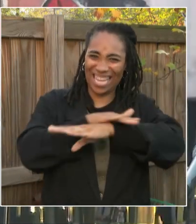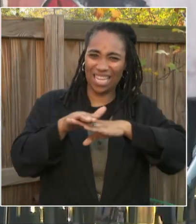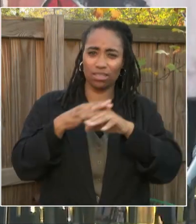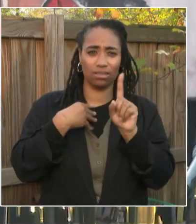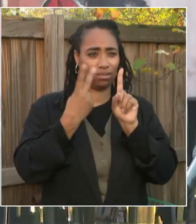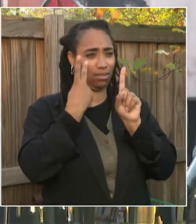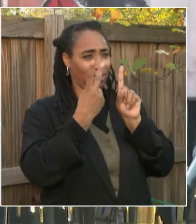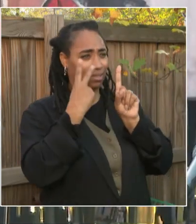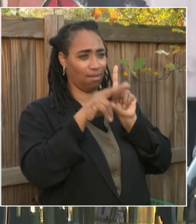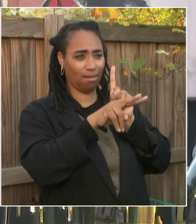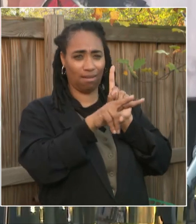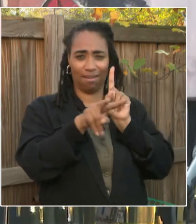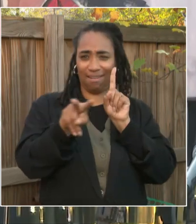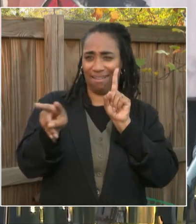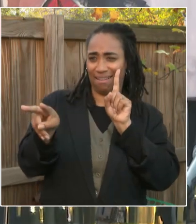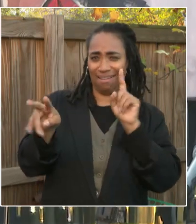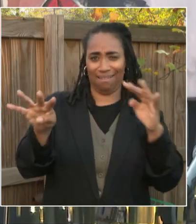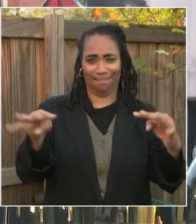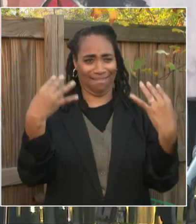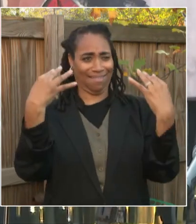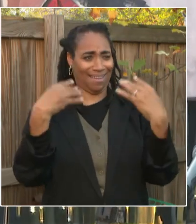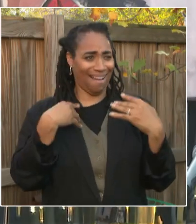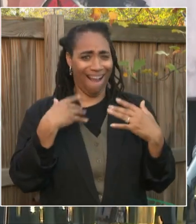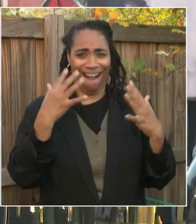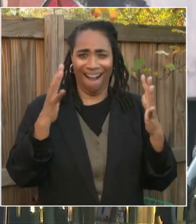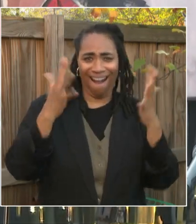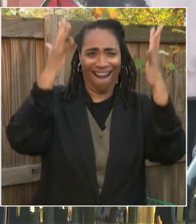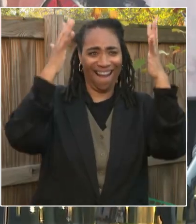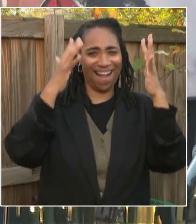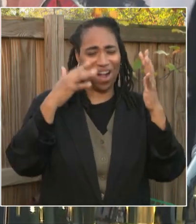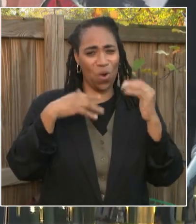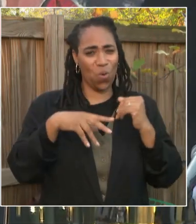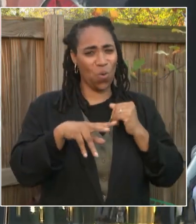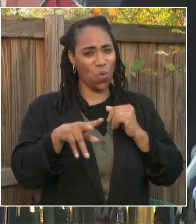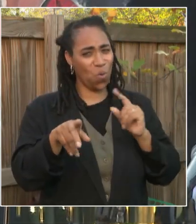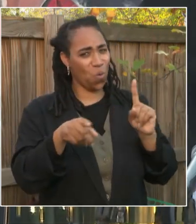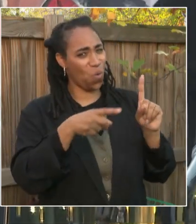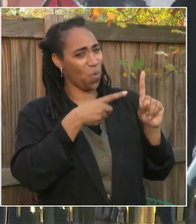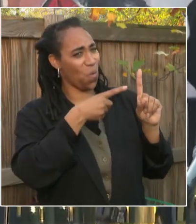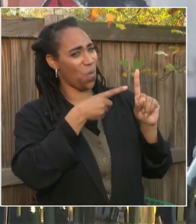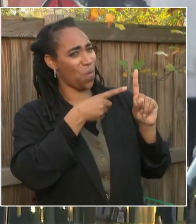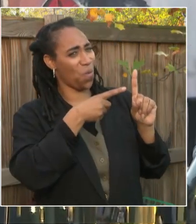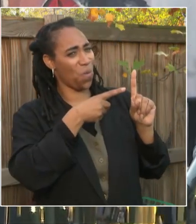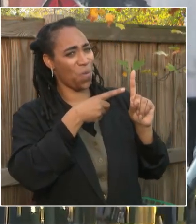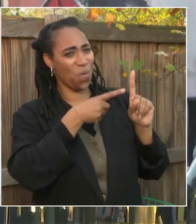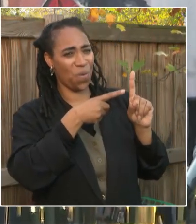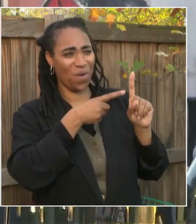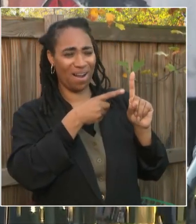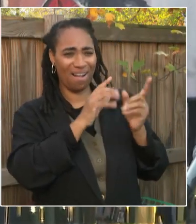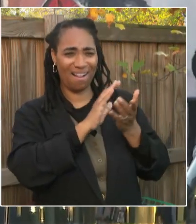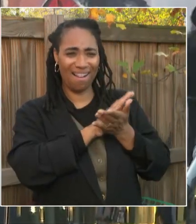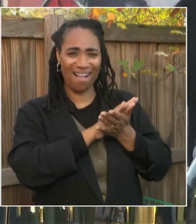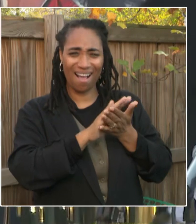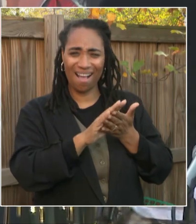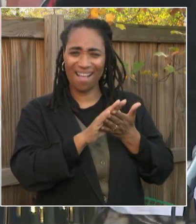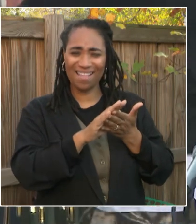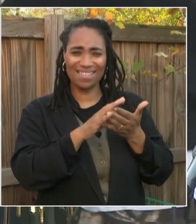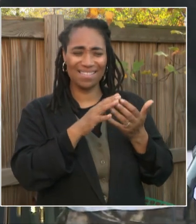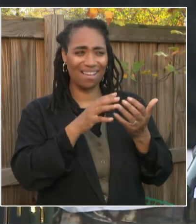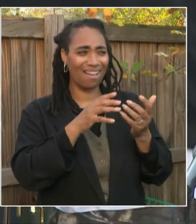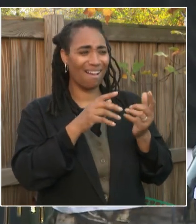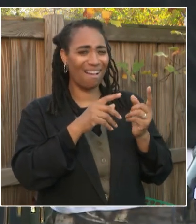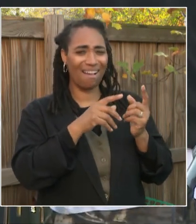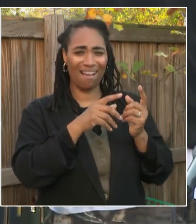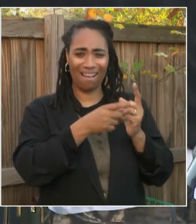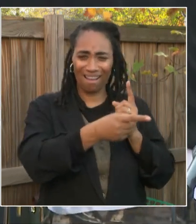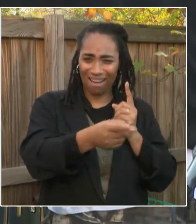sure that that person felt like the world. Because at the end of the day, we're nothing without each other. It's all about